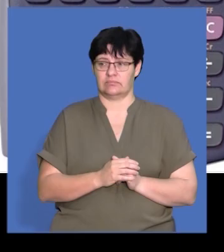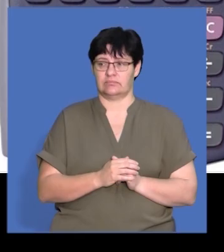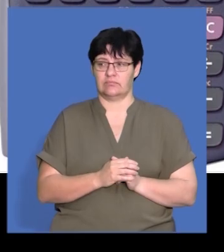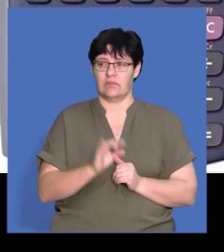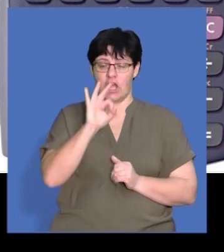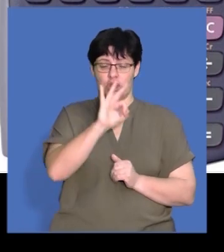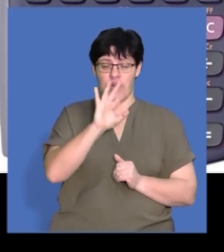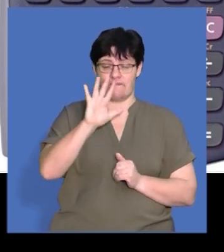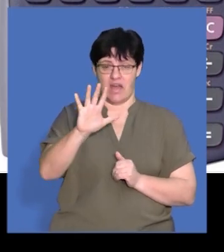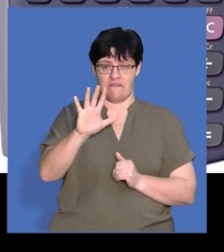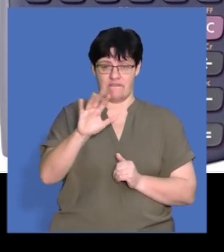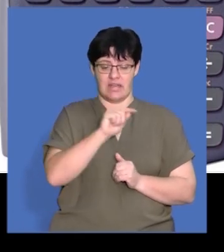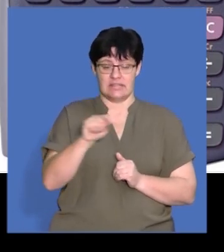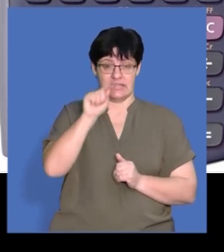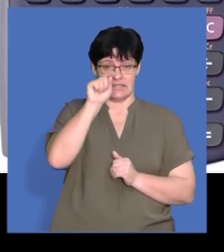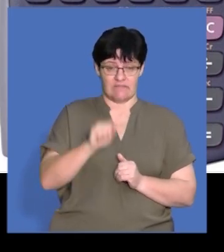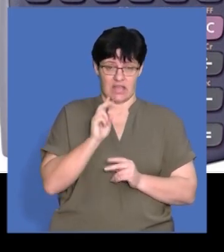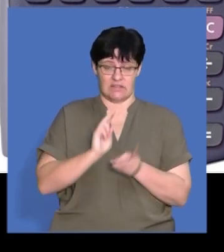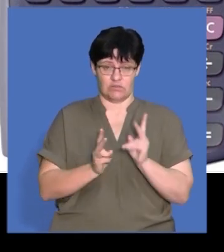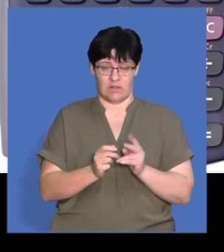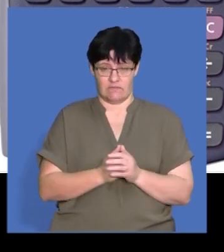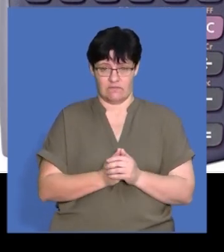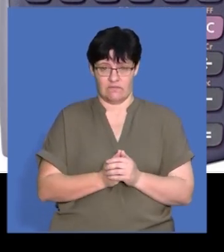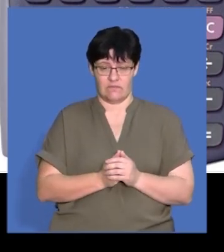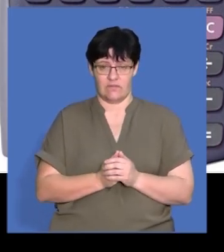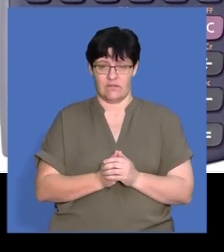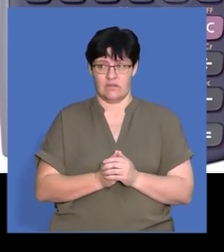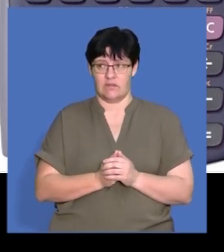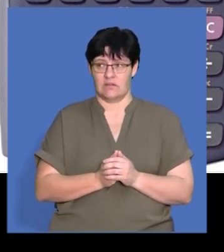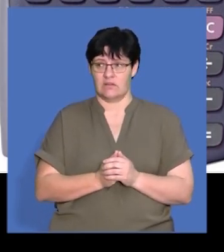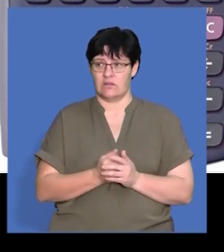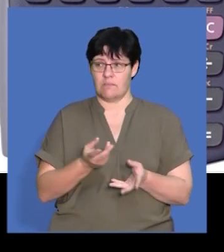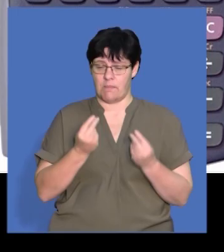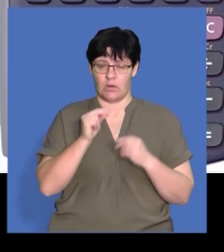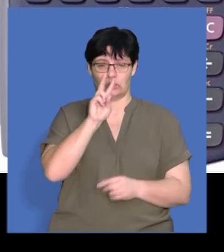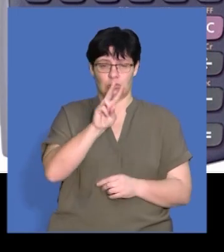take my 35 divided by 12, and you'll see that I get